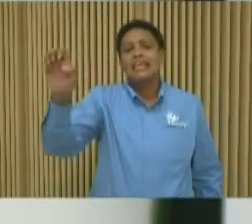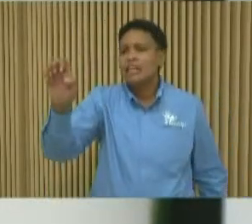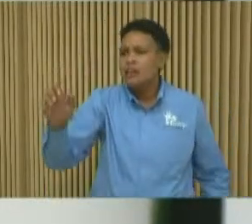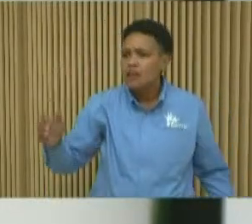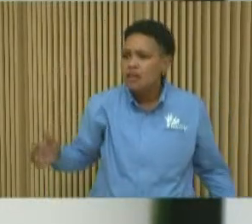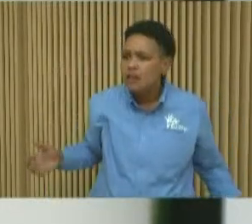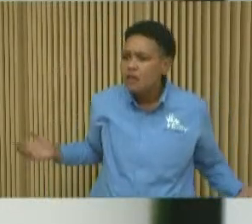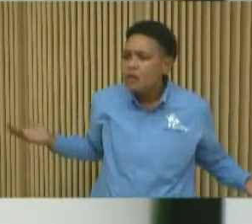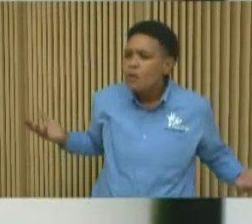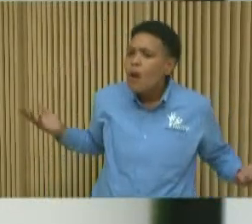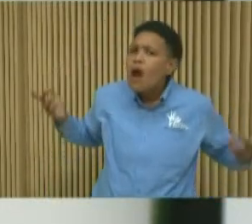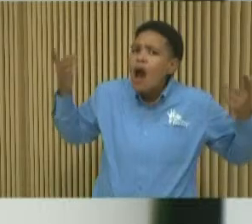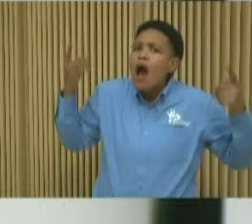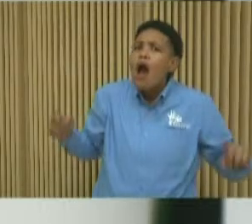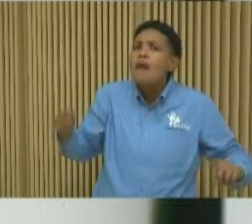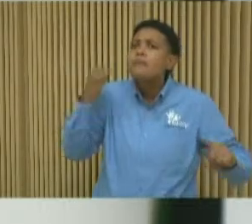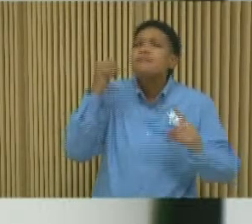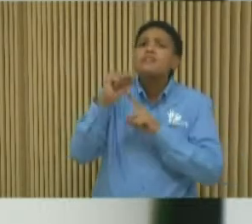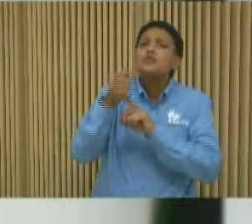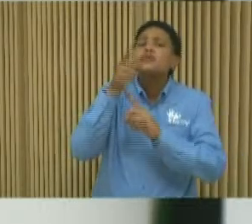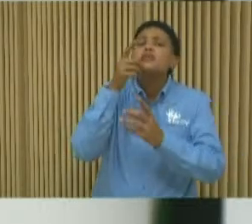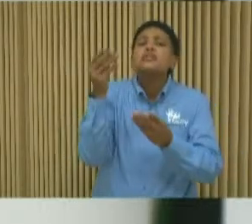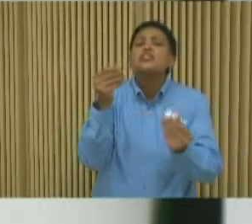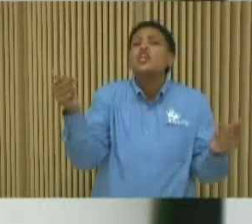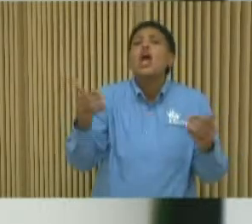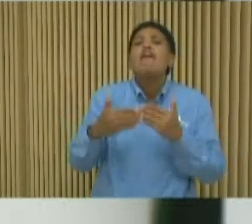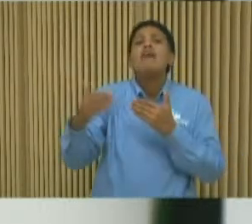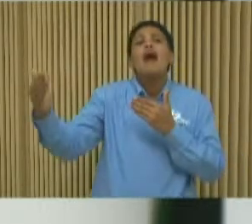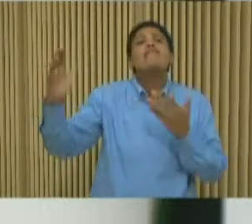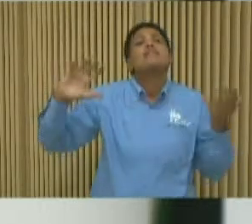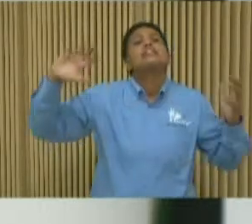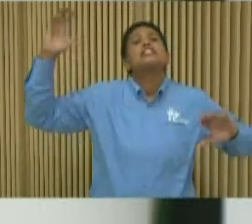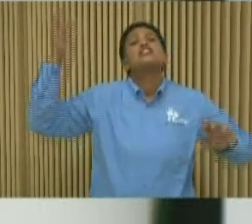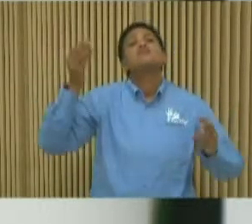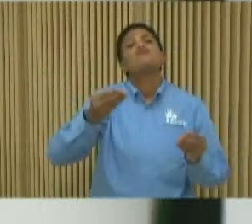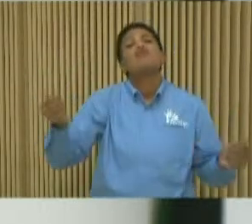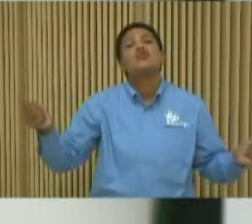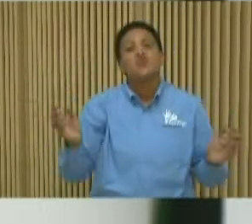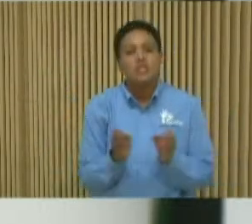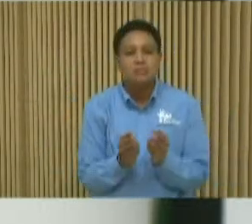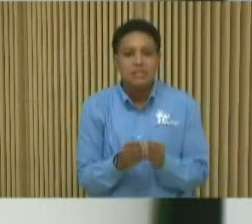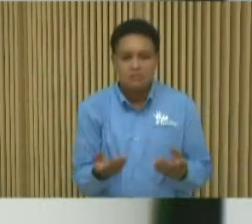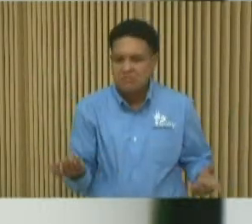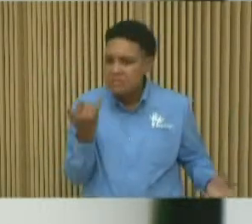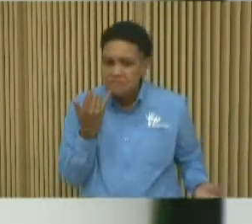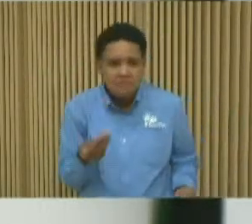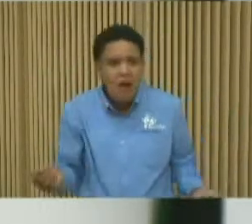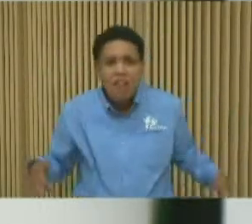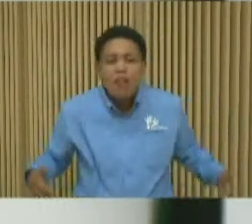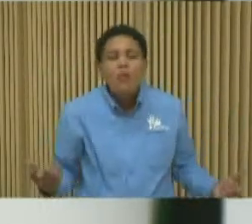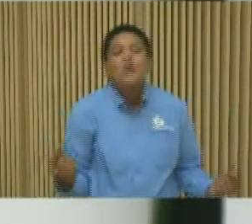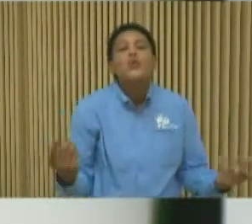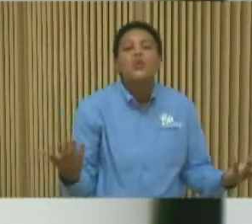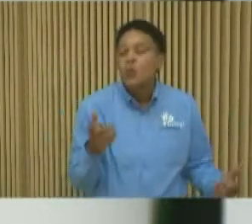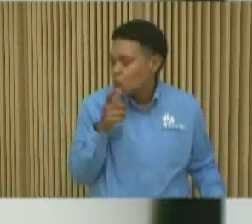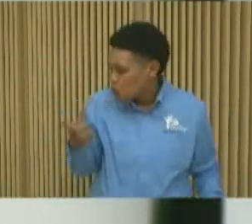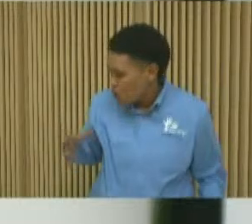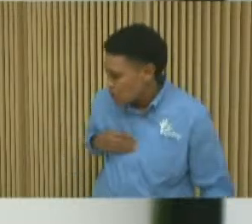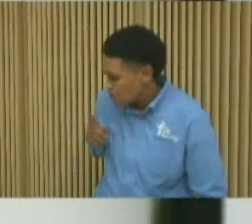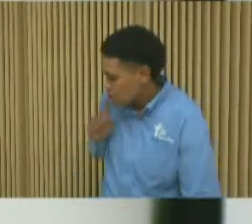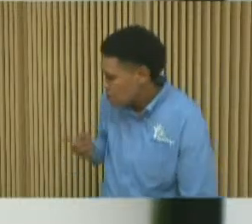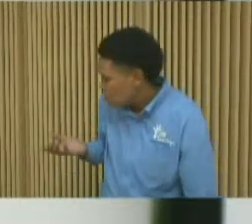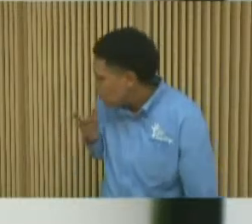if the situation is resolved after the dispute resolution session? Who wants to take that